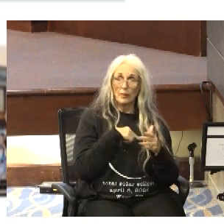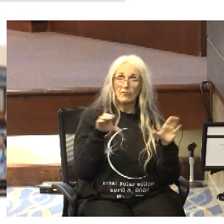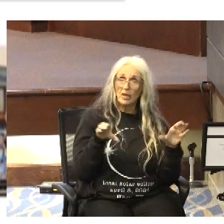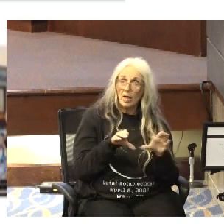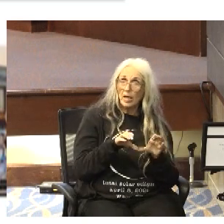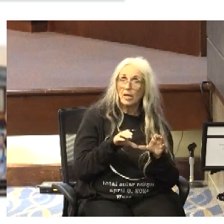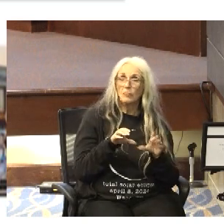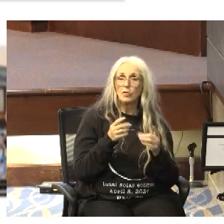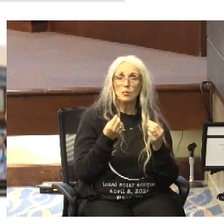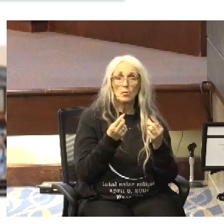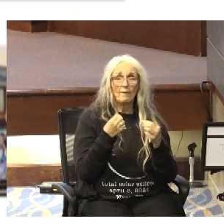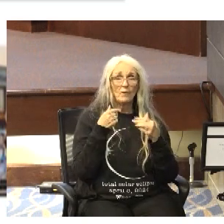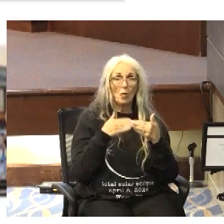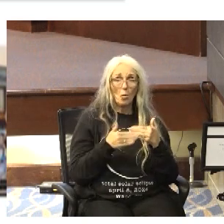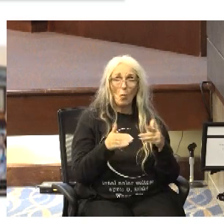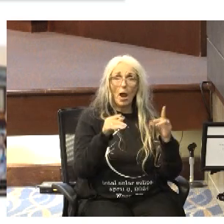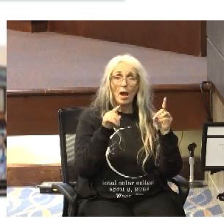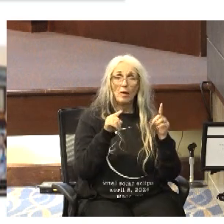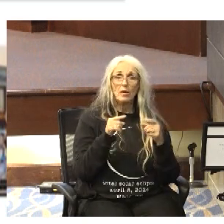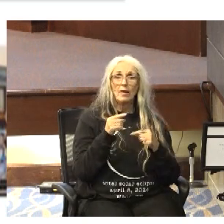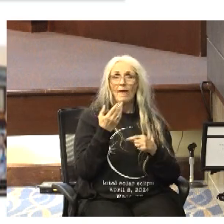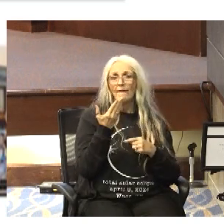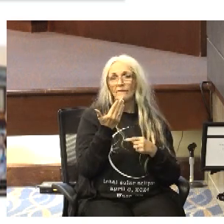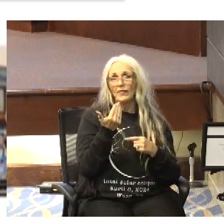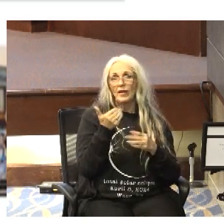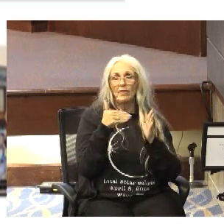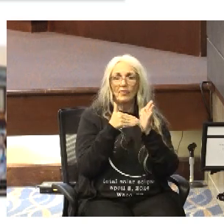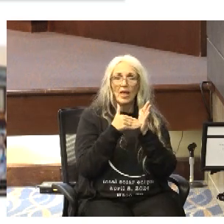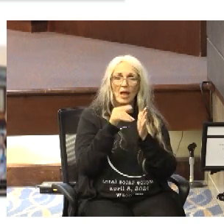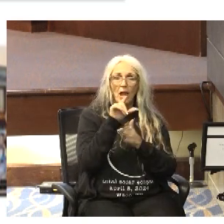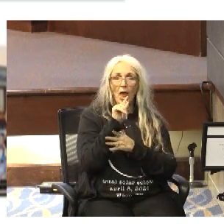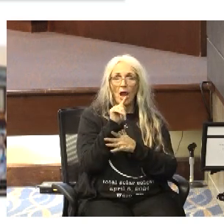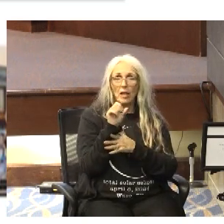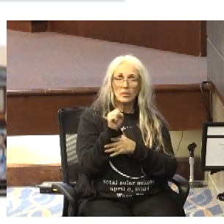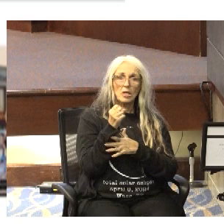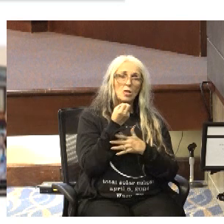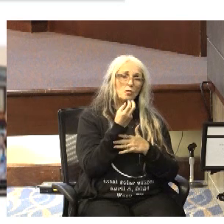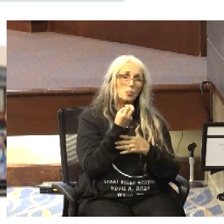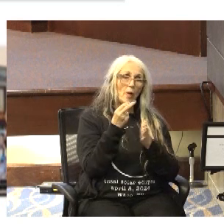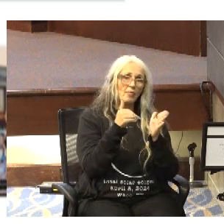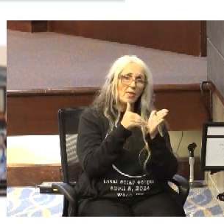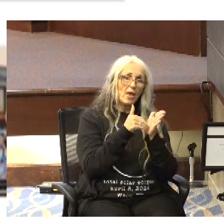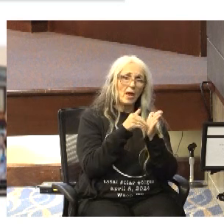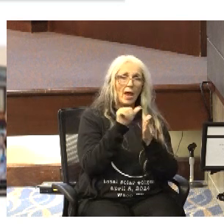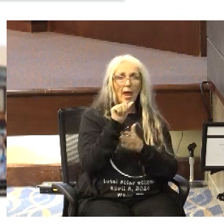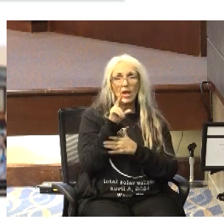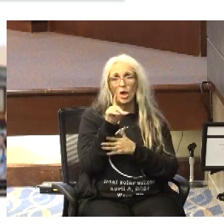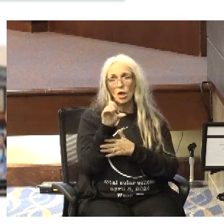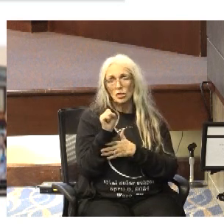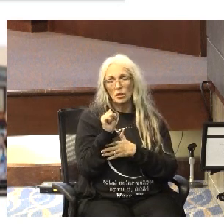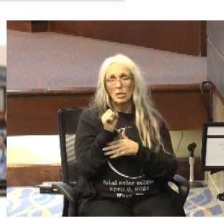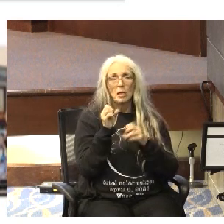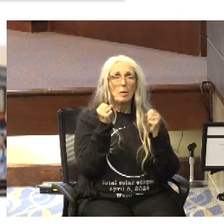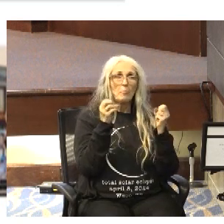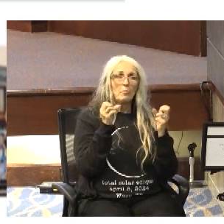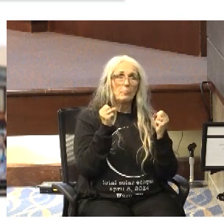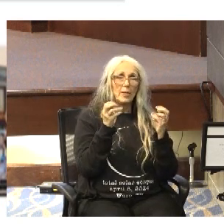while. 15,000 lots, 12,000 acres, multifamily,